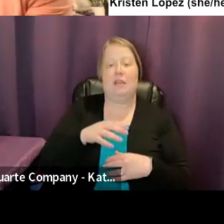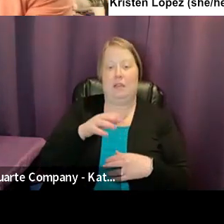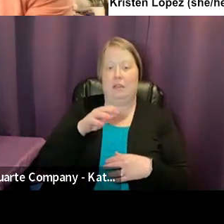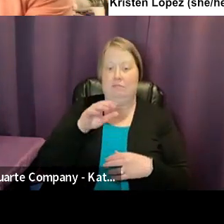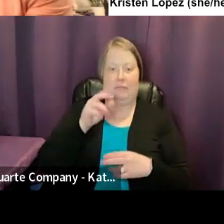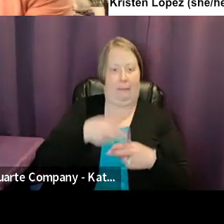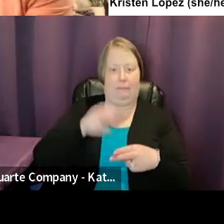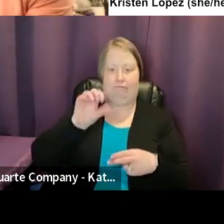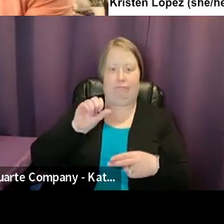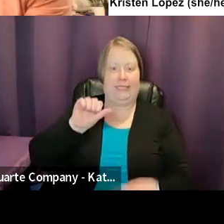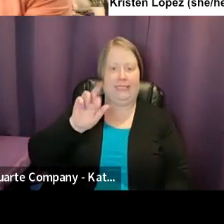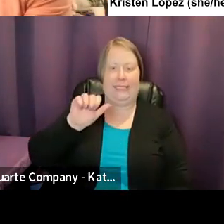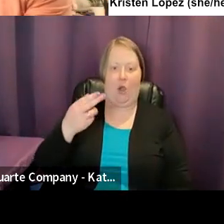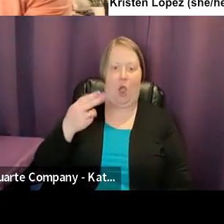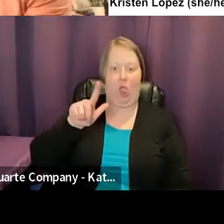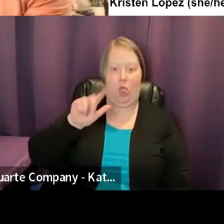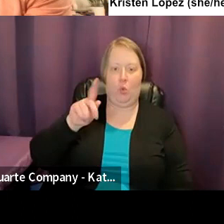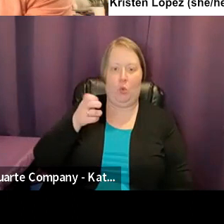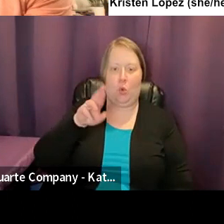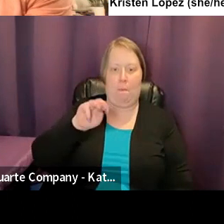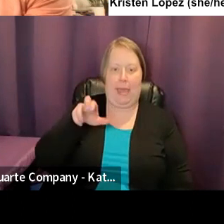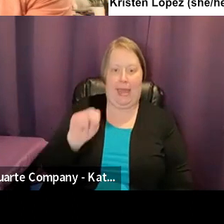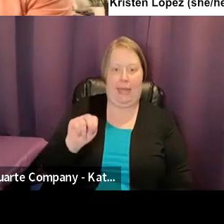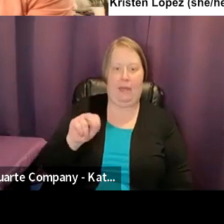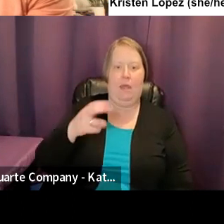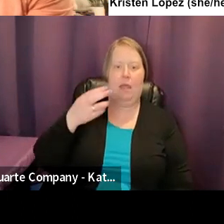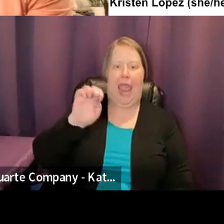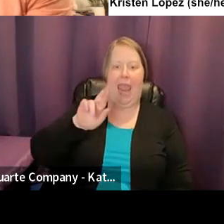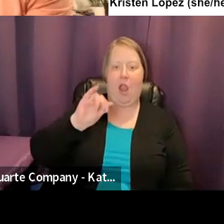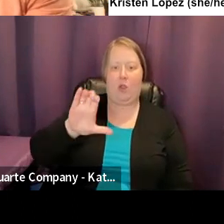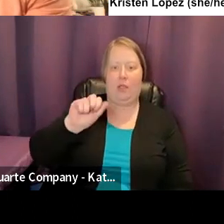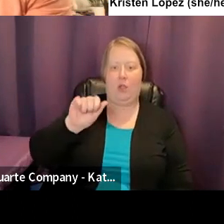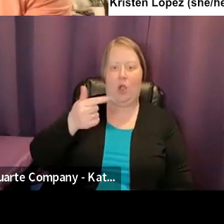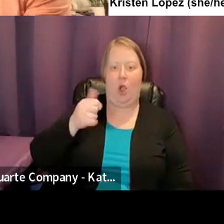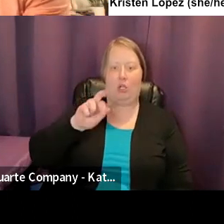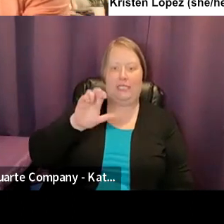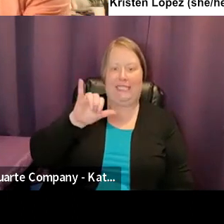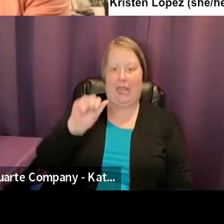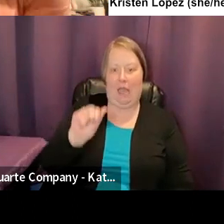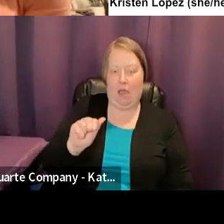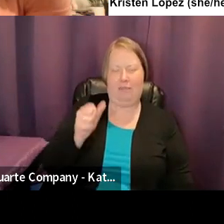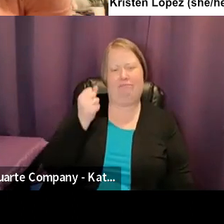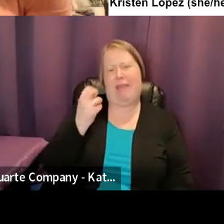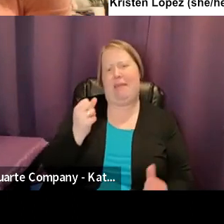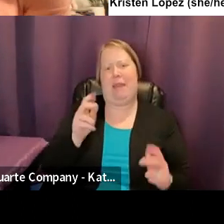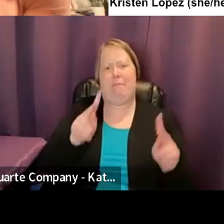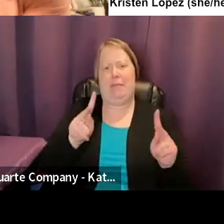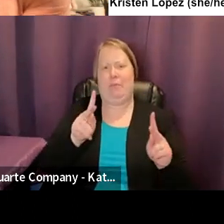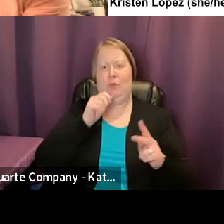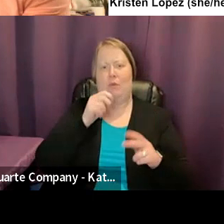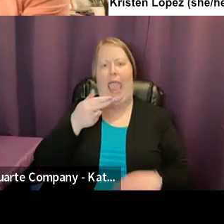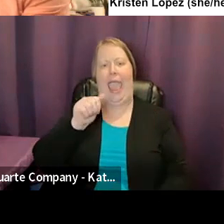amazing. Haley Moss, who I already mentioned, a ton of folks who don't get the recognition that they deserve, doing advocacy on the